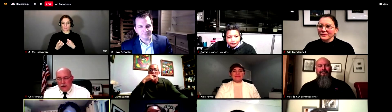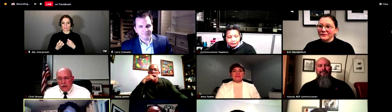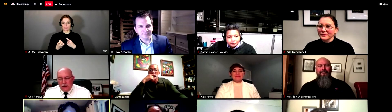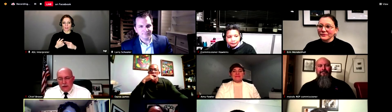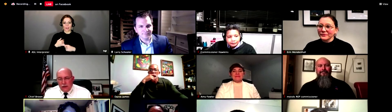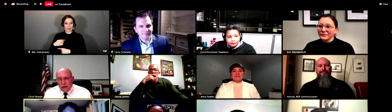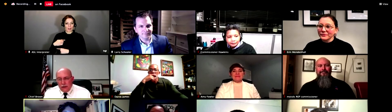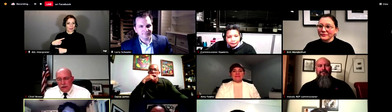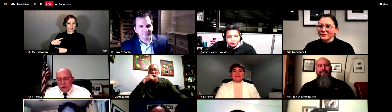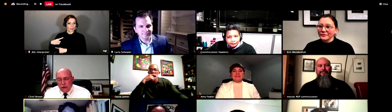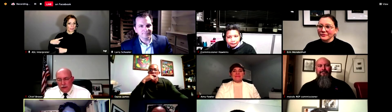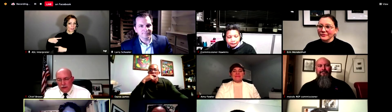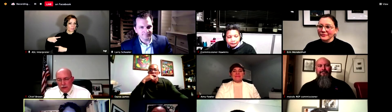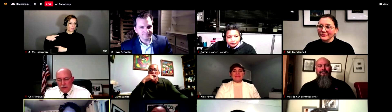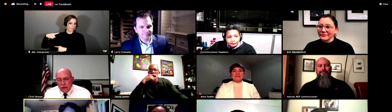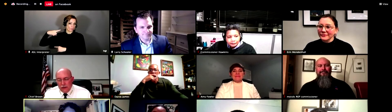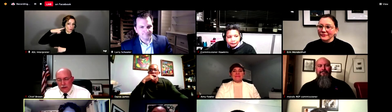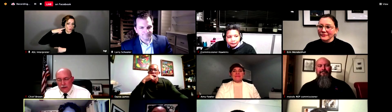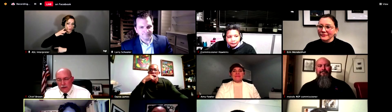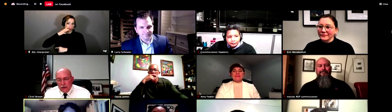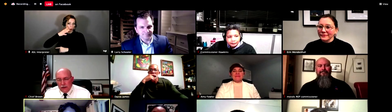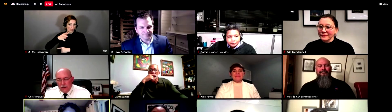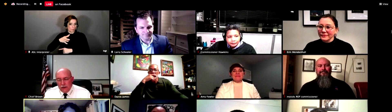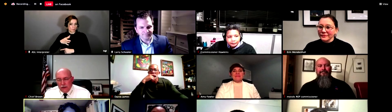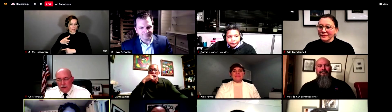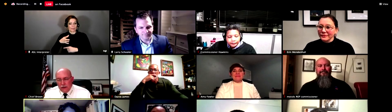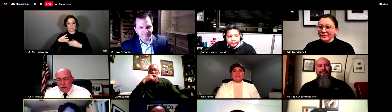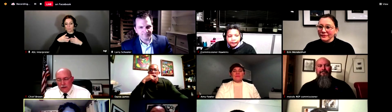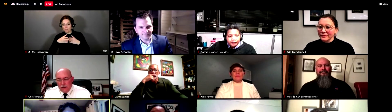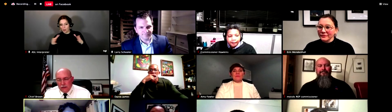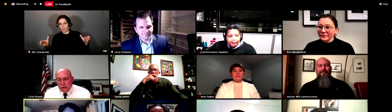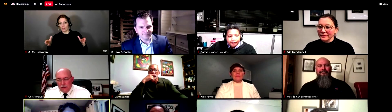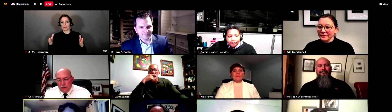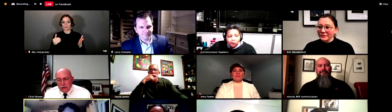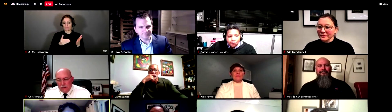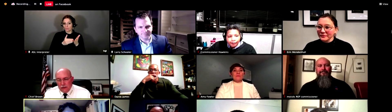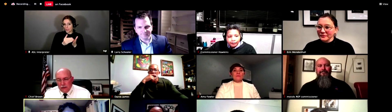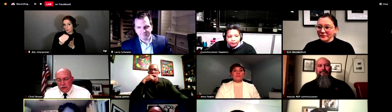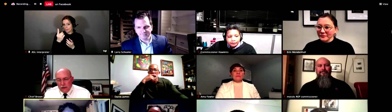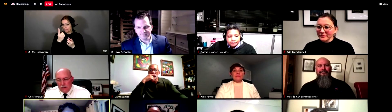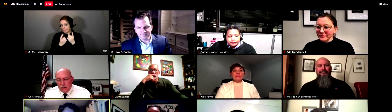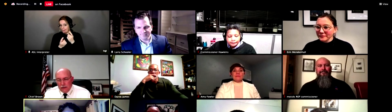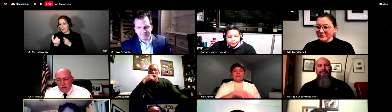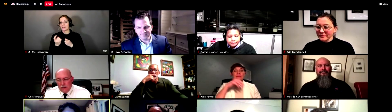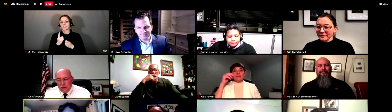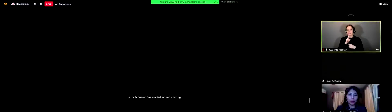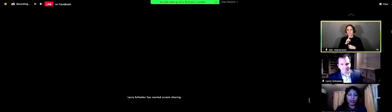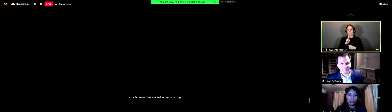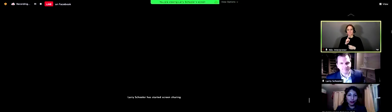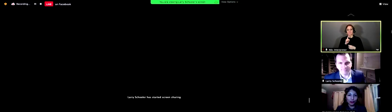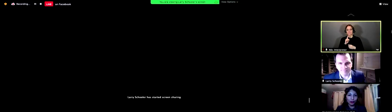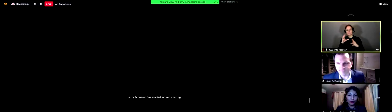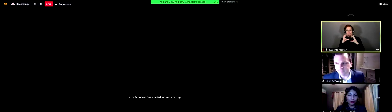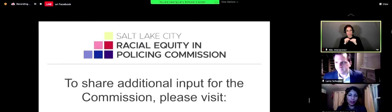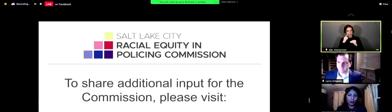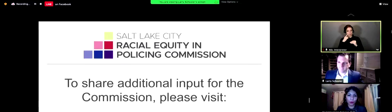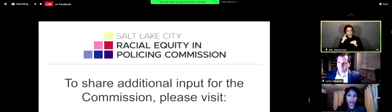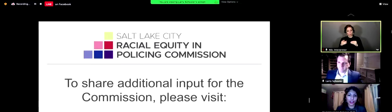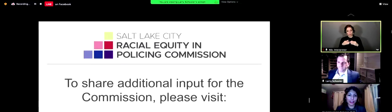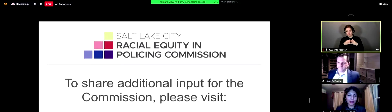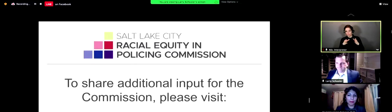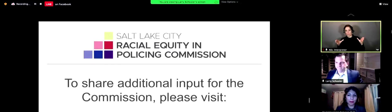that there will be a public frequently asked questions type of forum that would be provided to the public with answers to